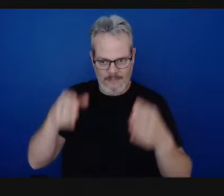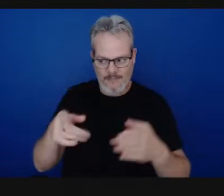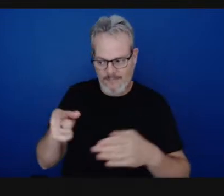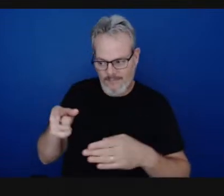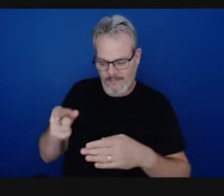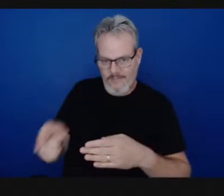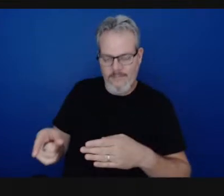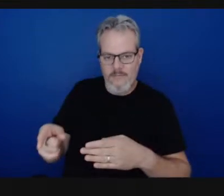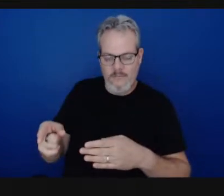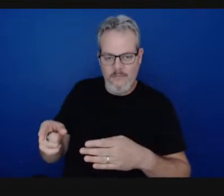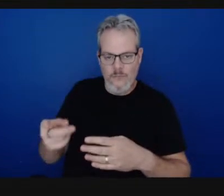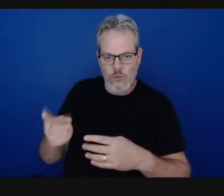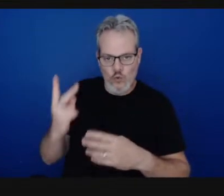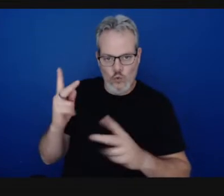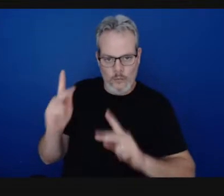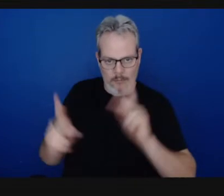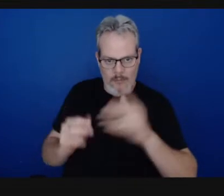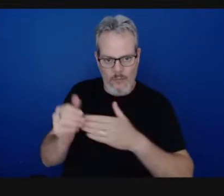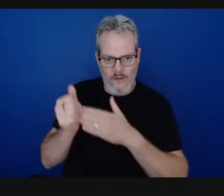Sealing.